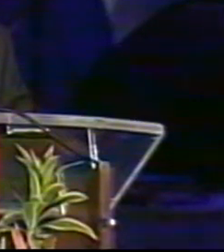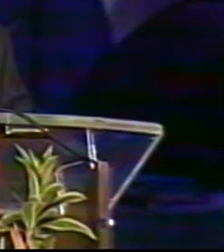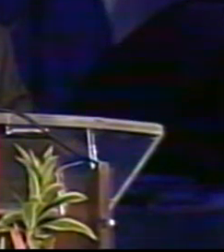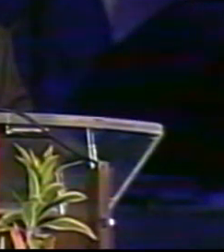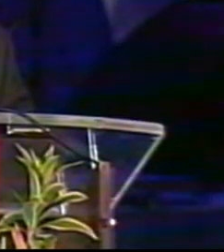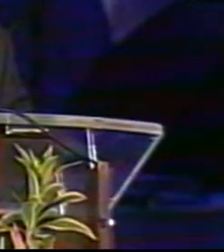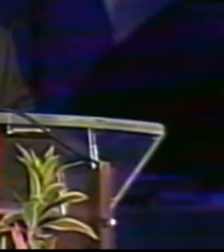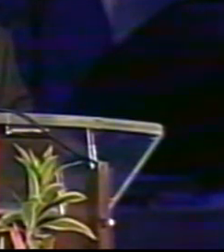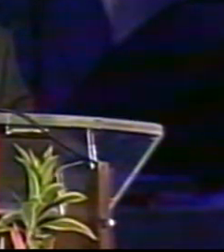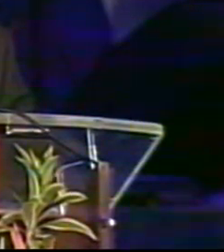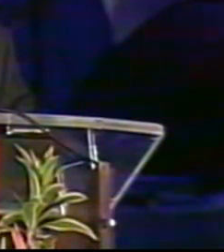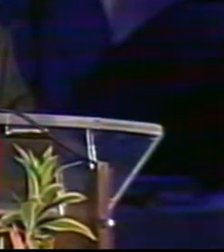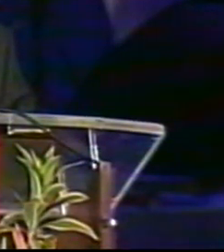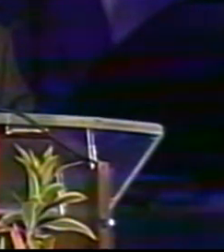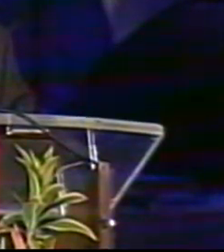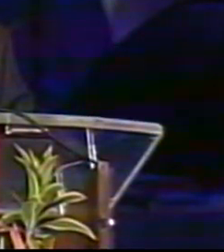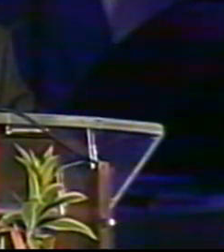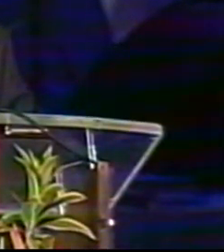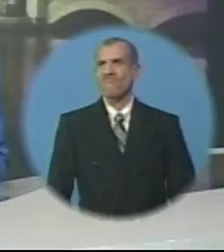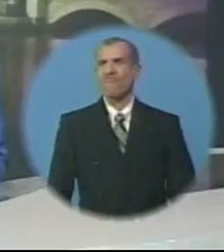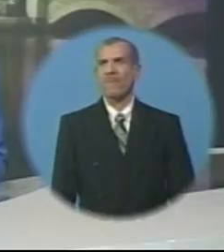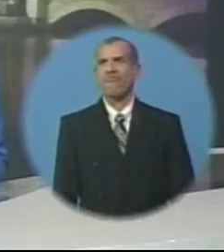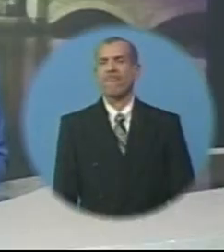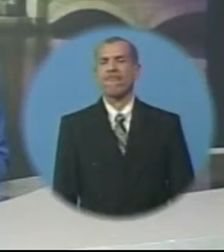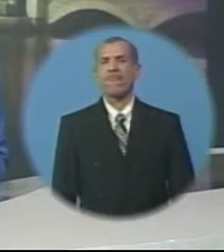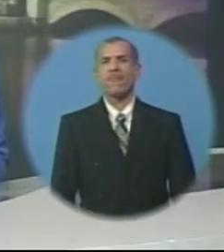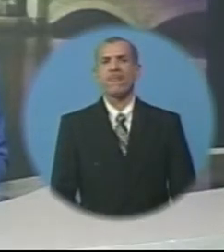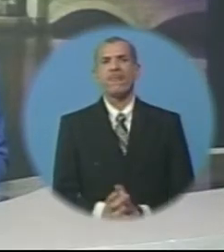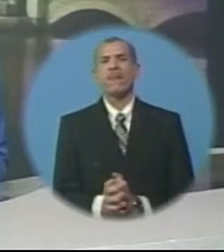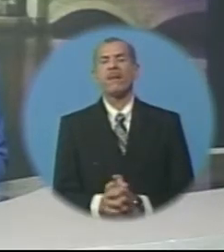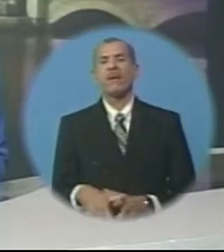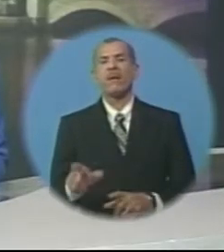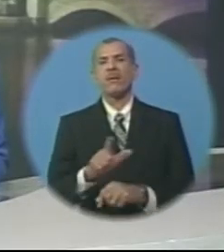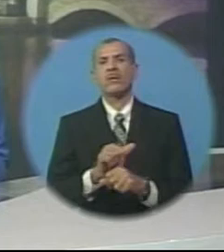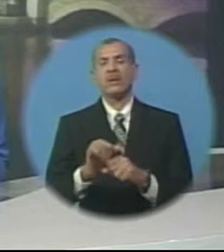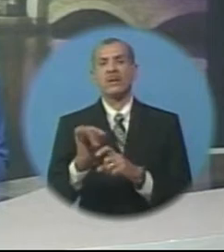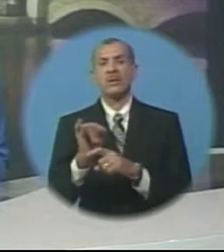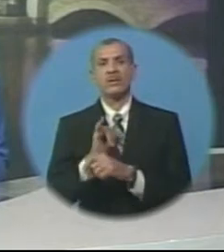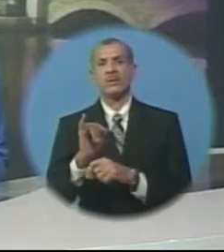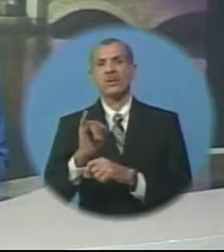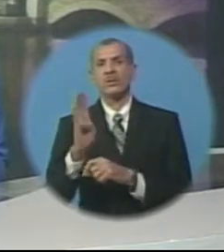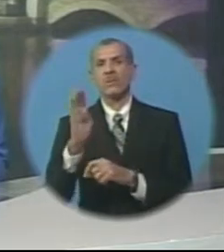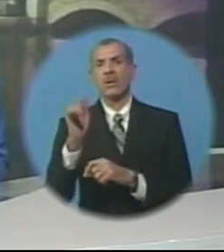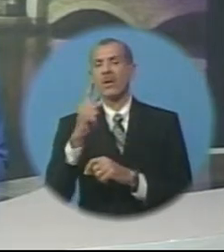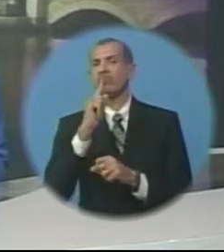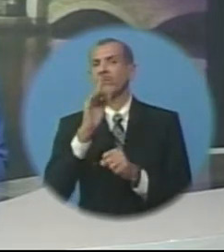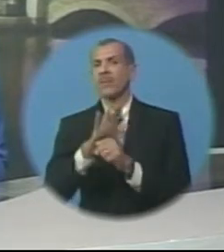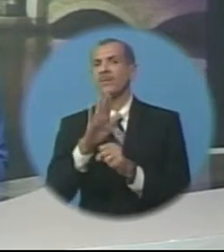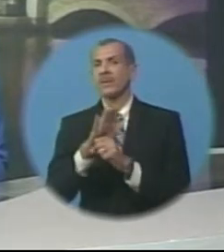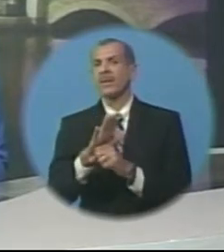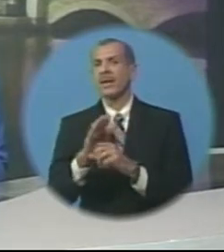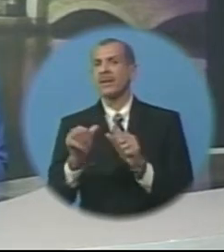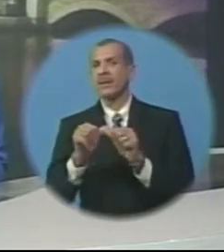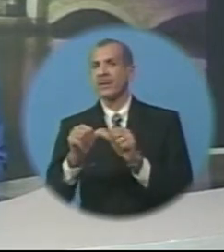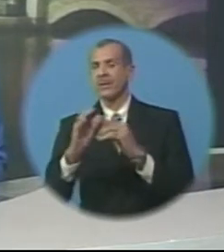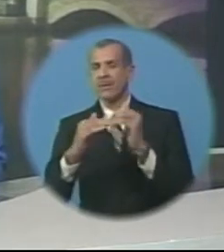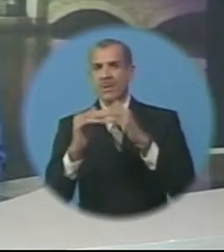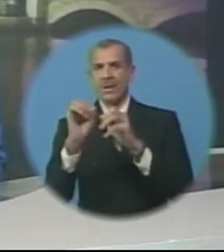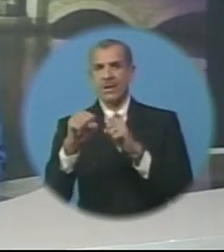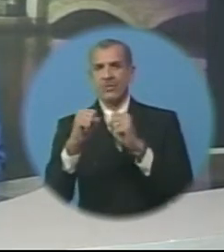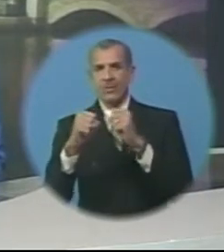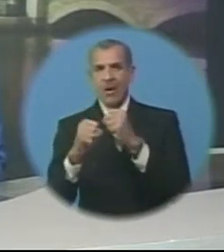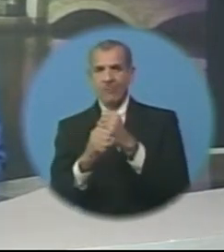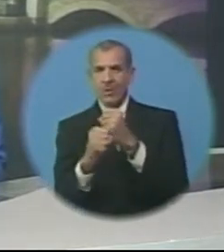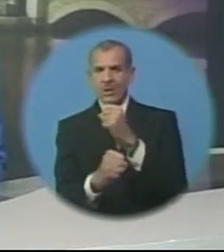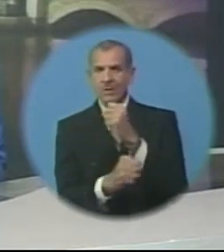important milestone of our country. A local insurance broker has pledged to continue building on the strong foundation left